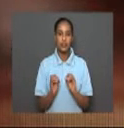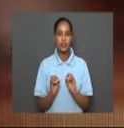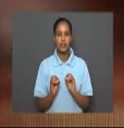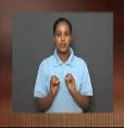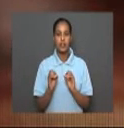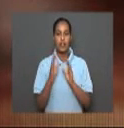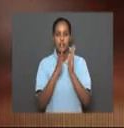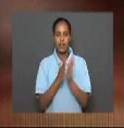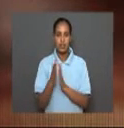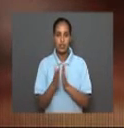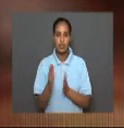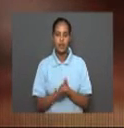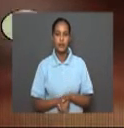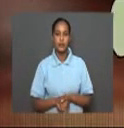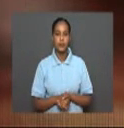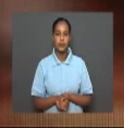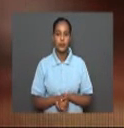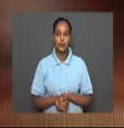Students, let's get ready.